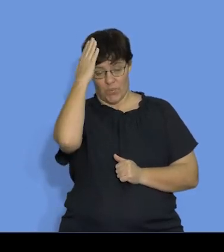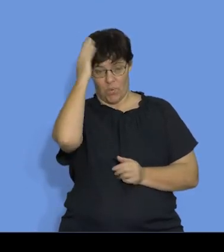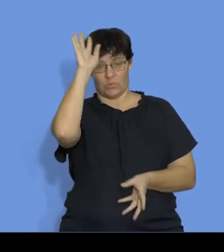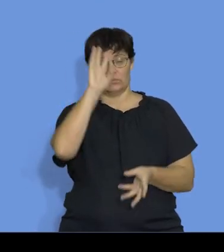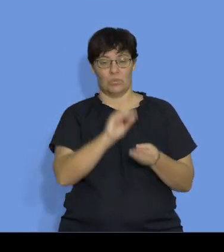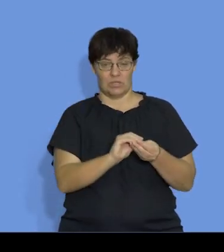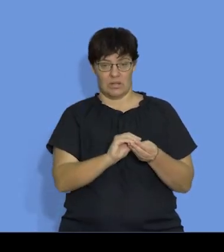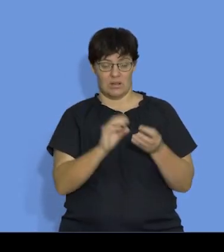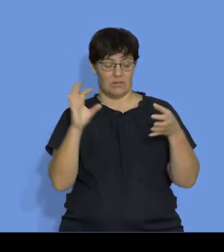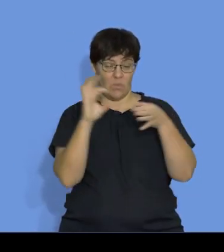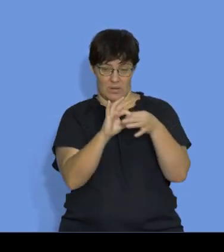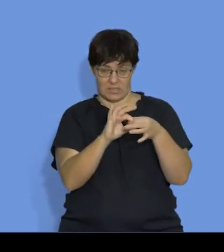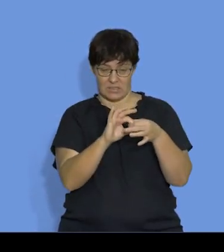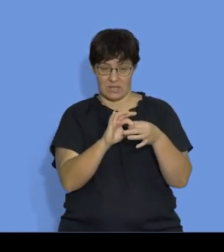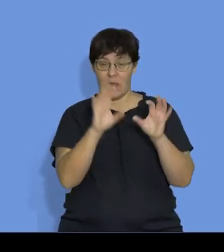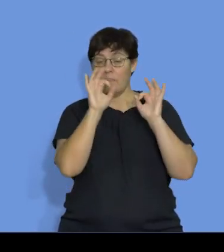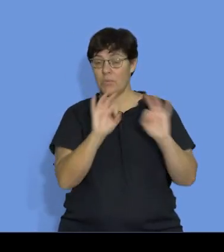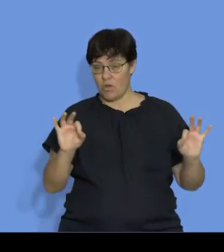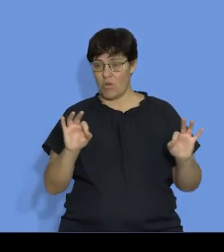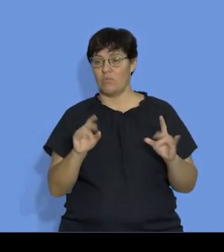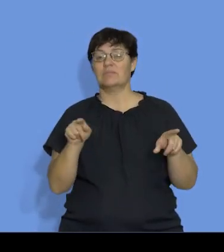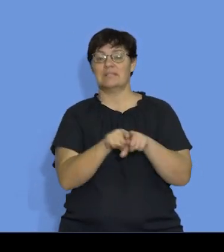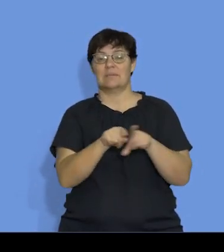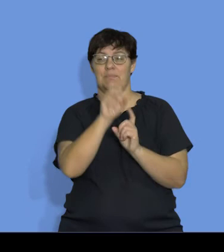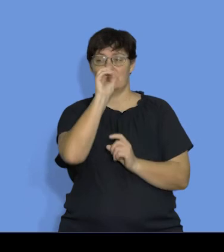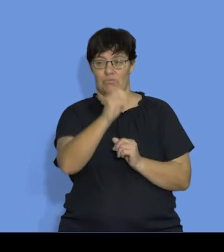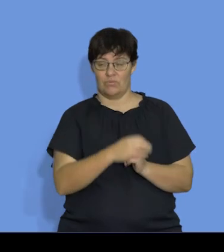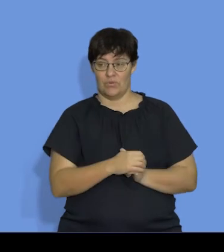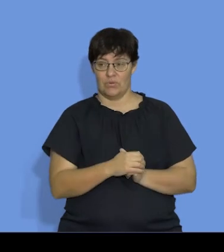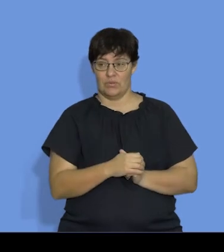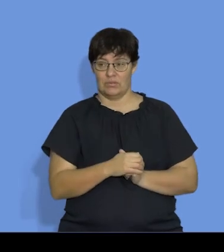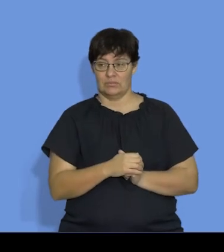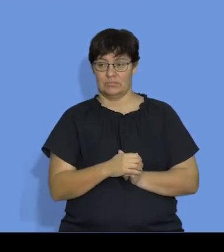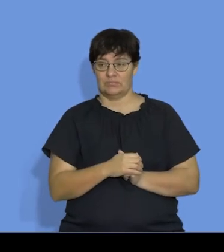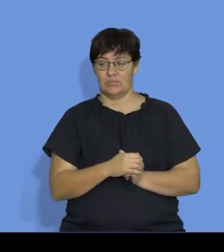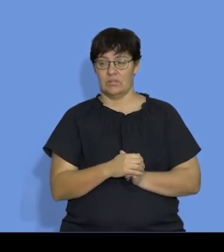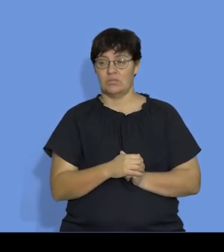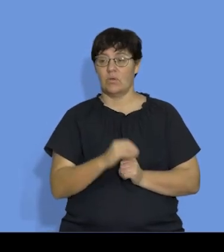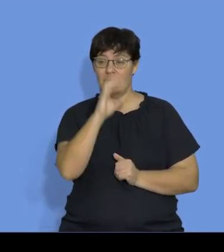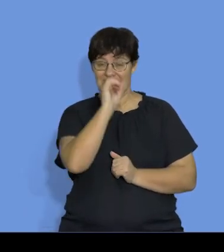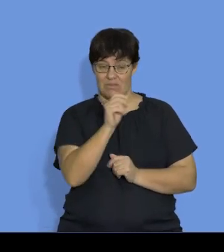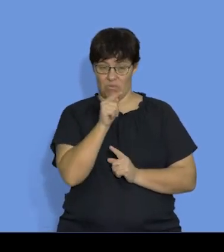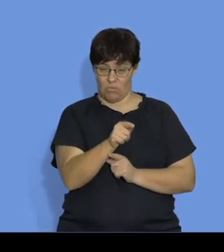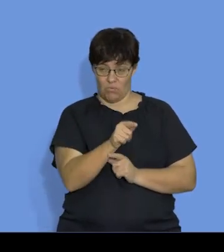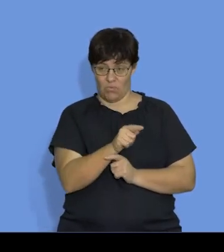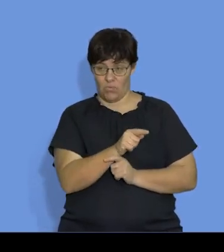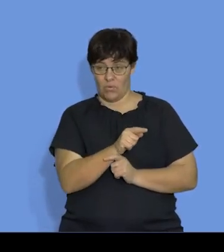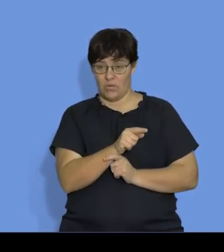of a compound, which is a pure substance, is equals to 0, right? So if the total is 0 in this case,